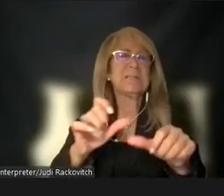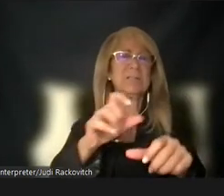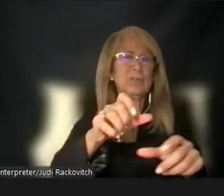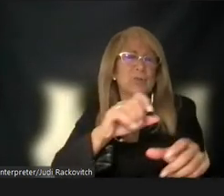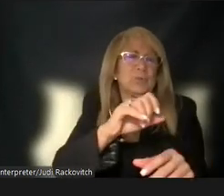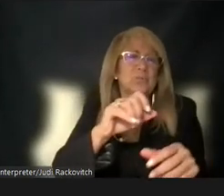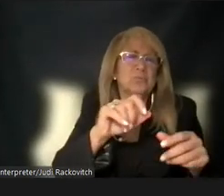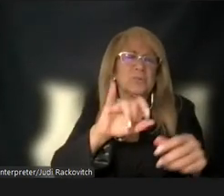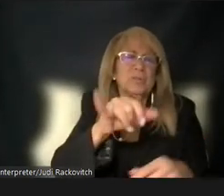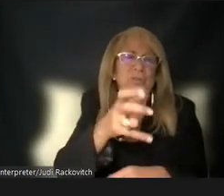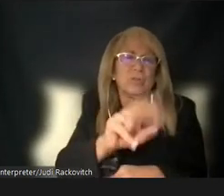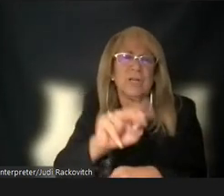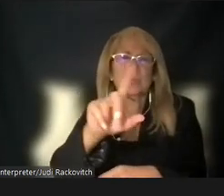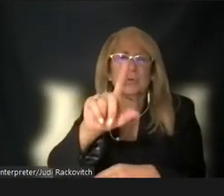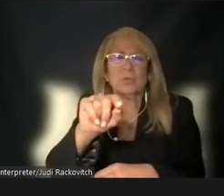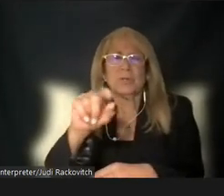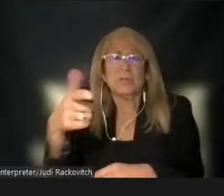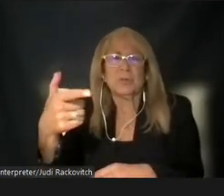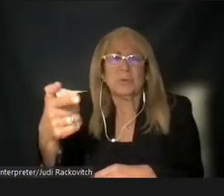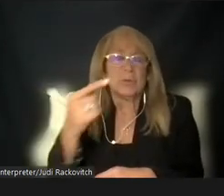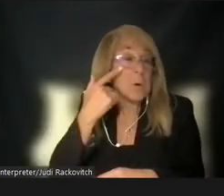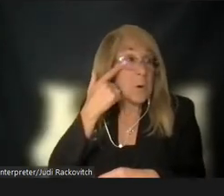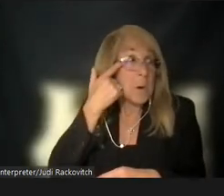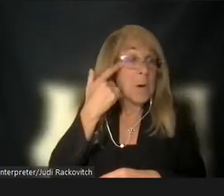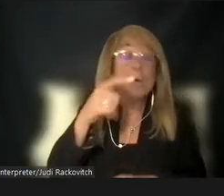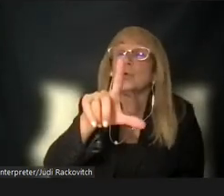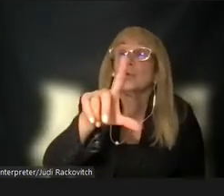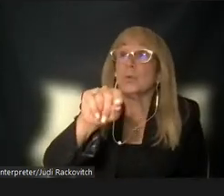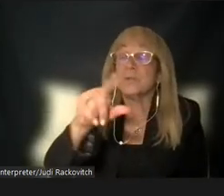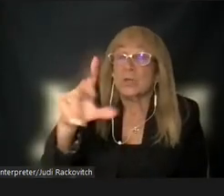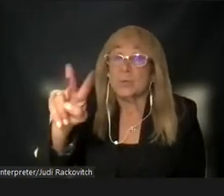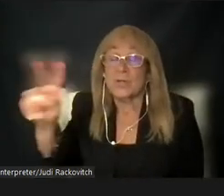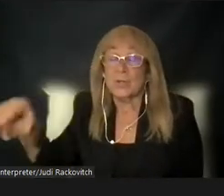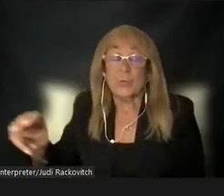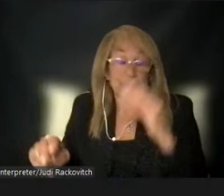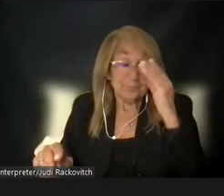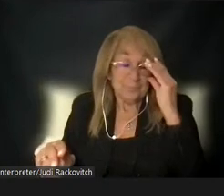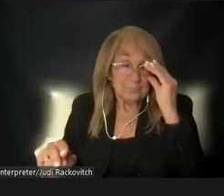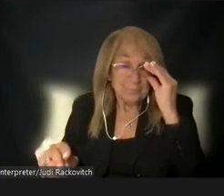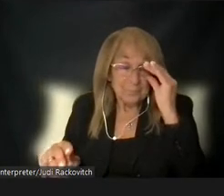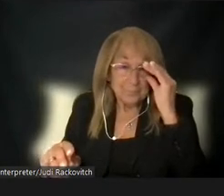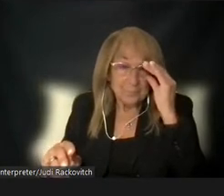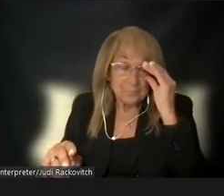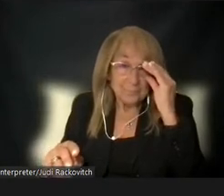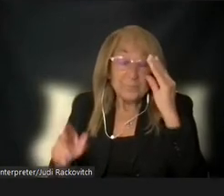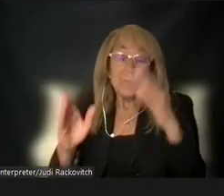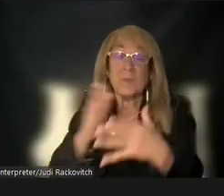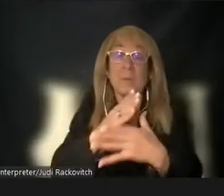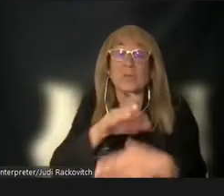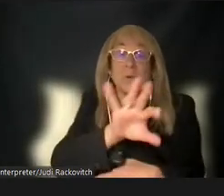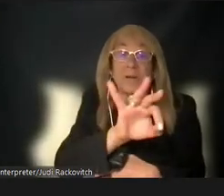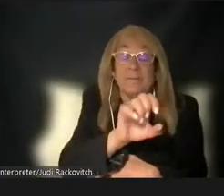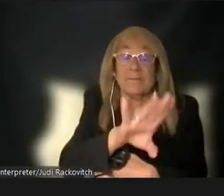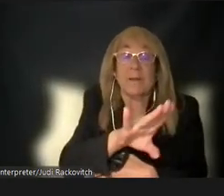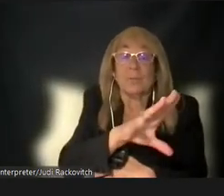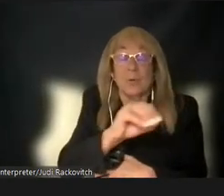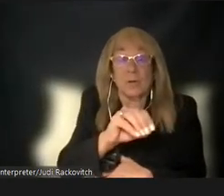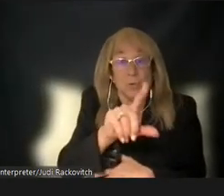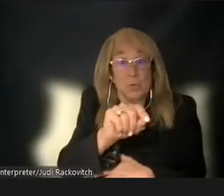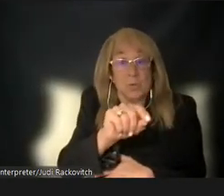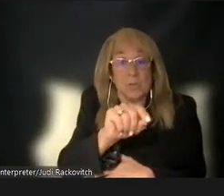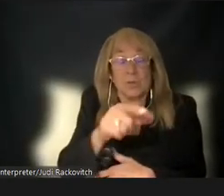as we also prepare the NEPA environmental assessment. Between February 2022 and May 2022,